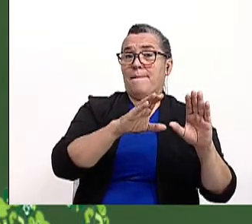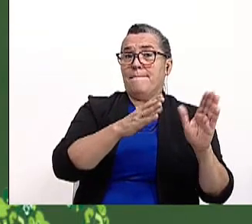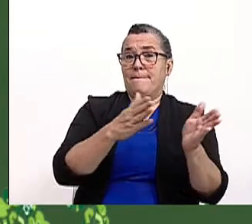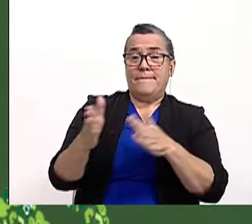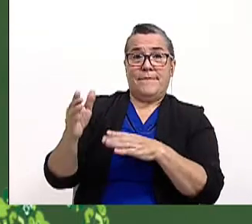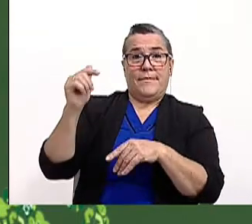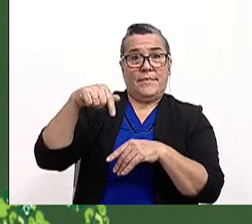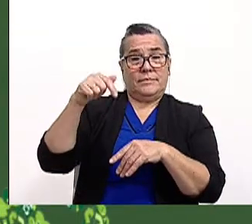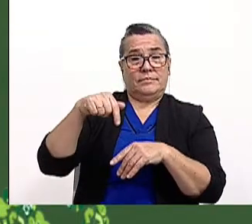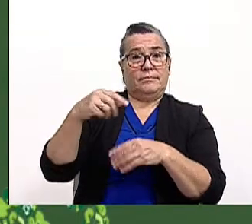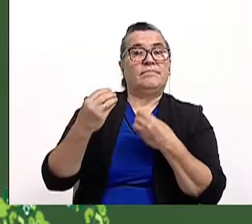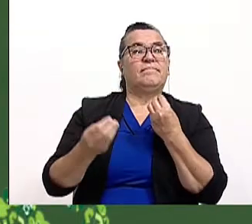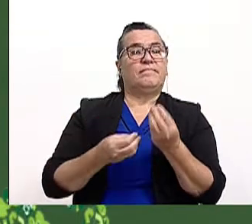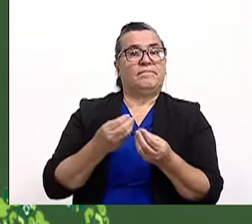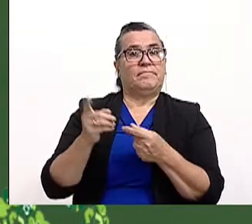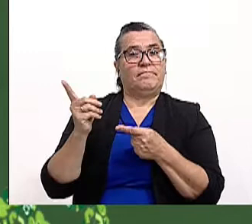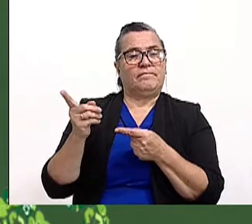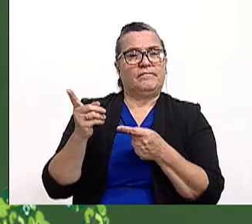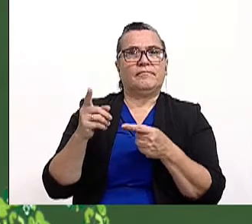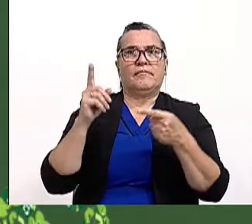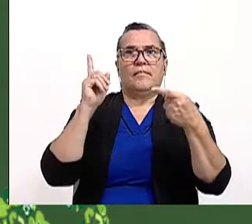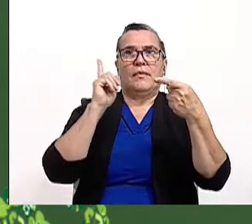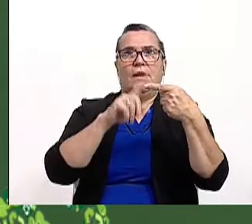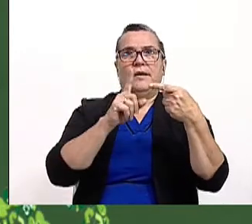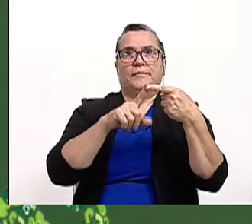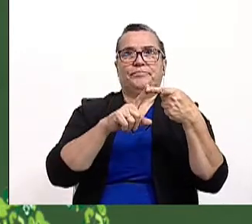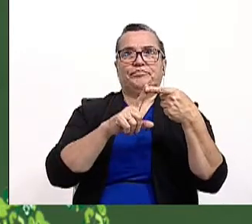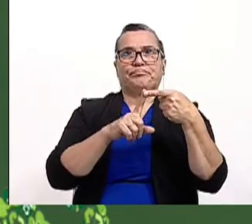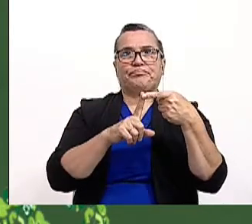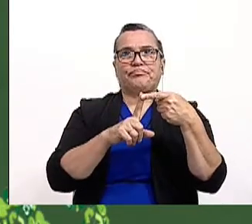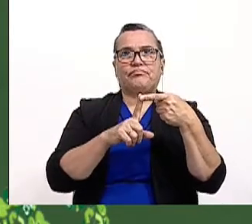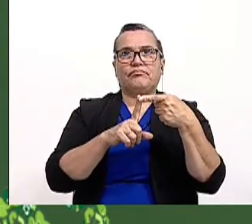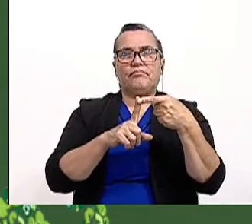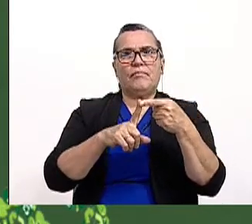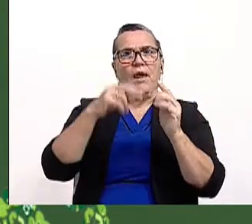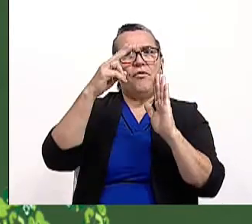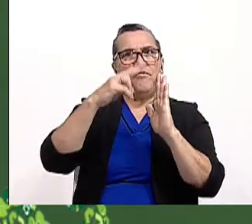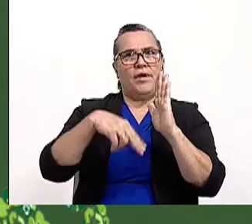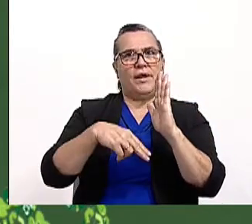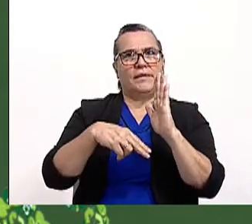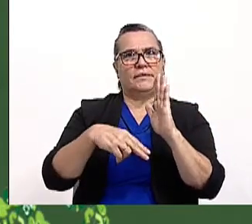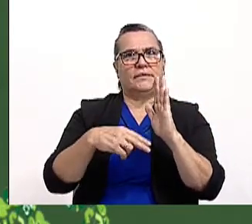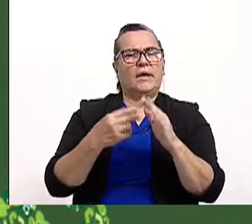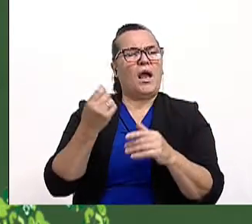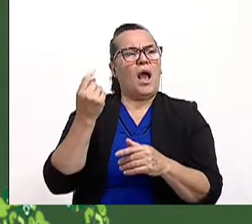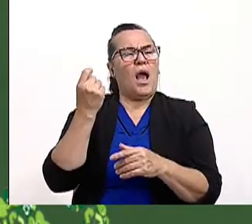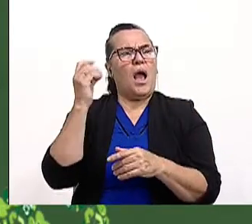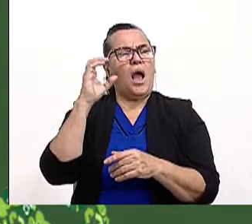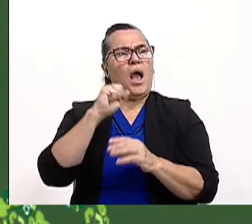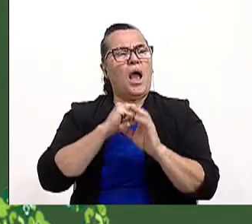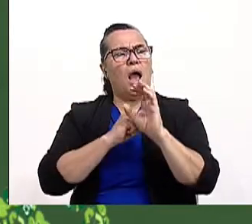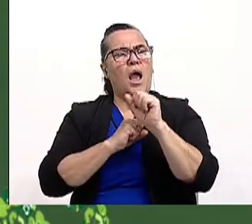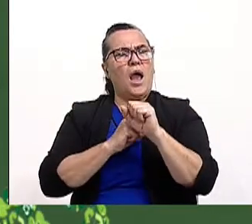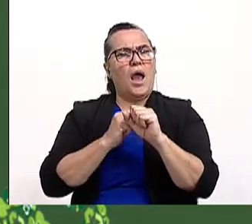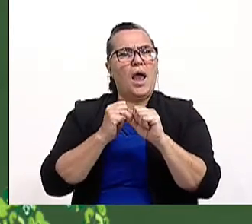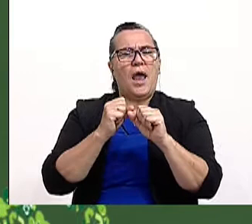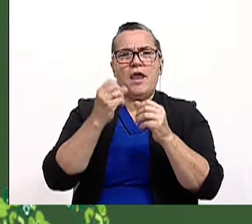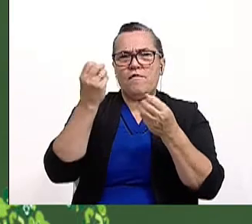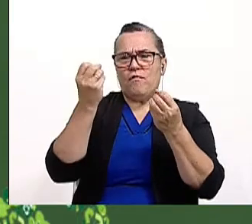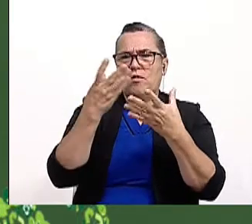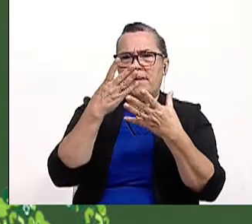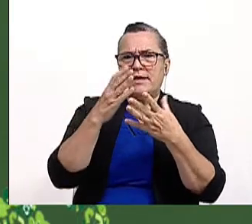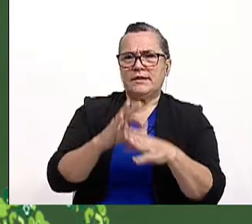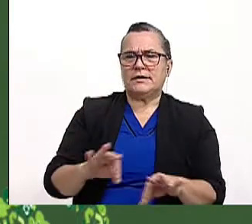class. In this class, we're going to read to interpret the important information in a simple,